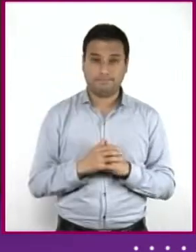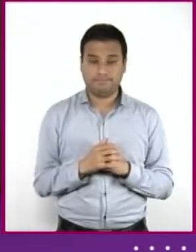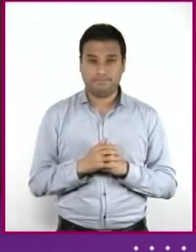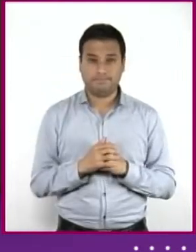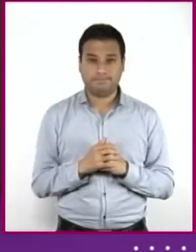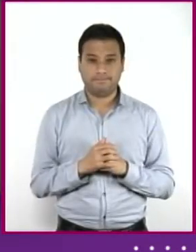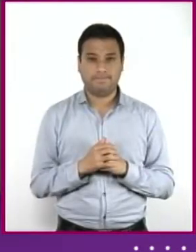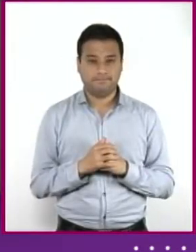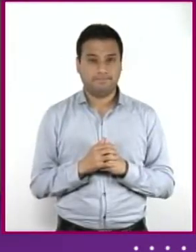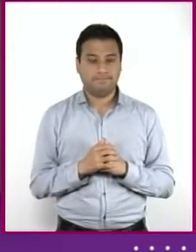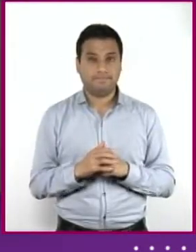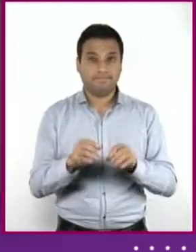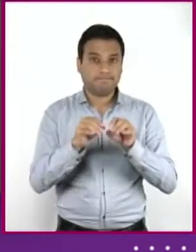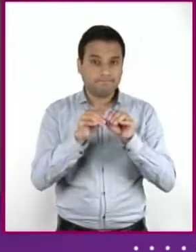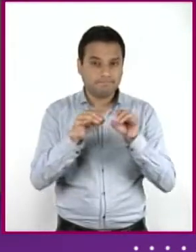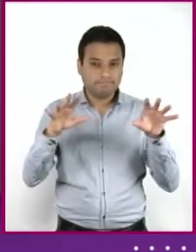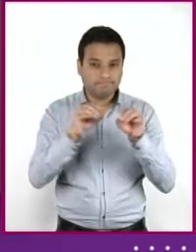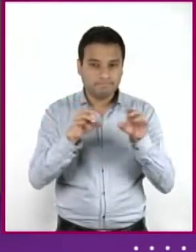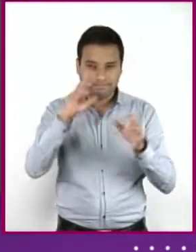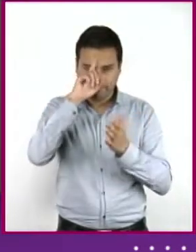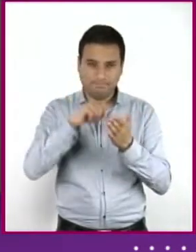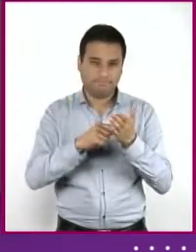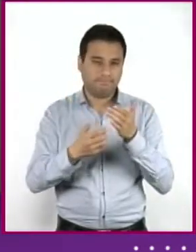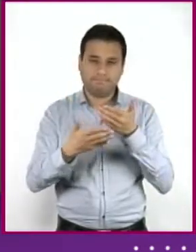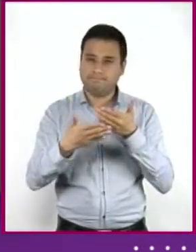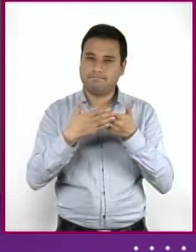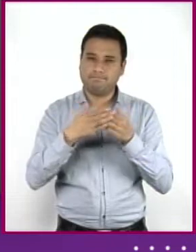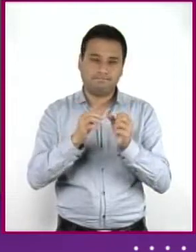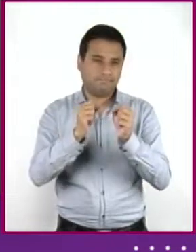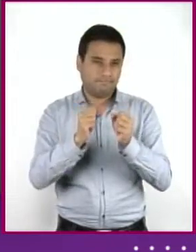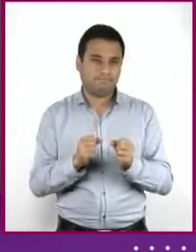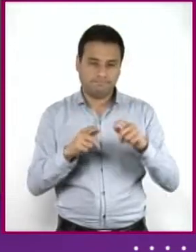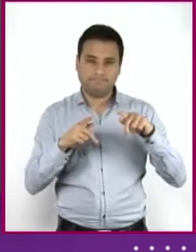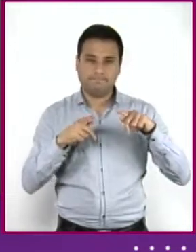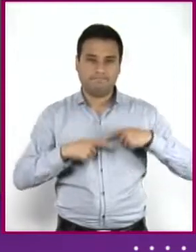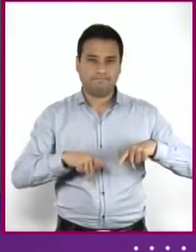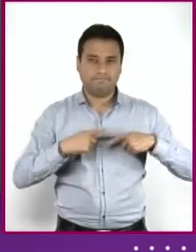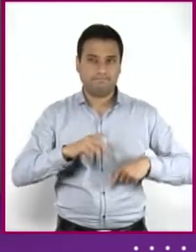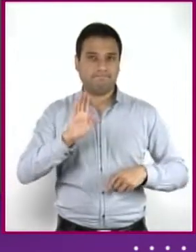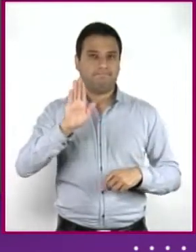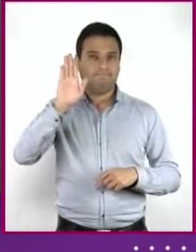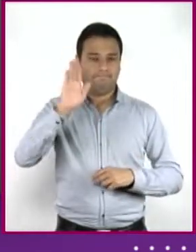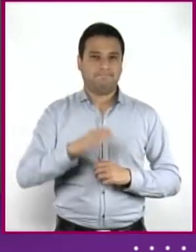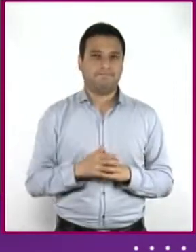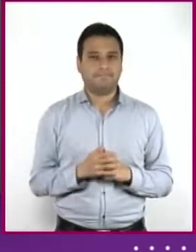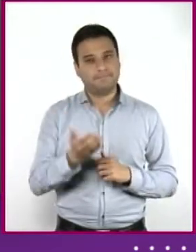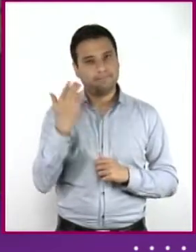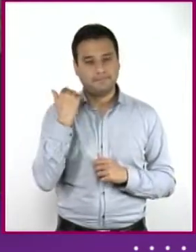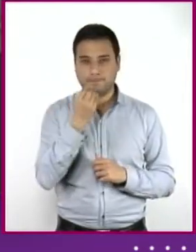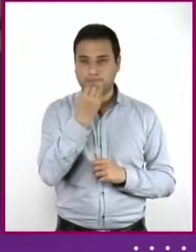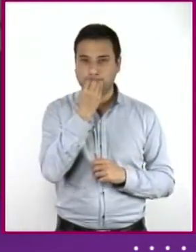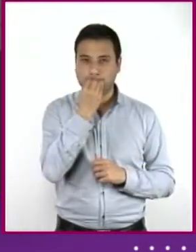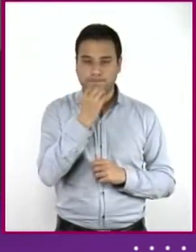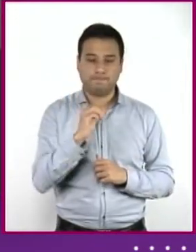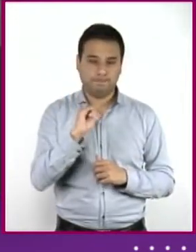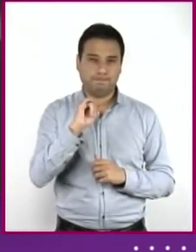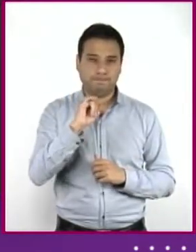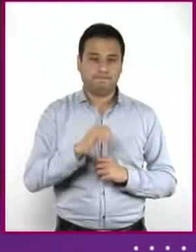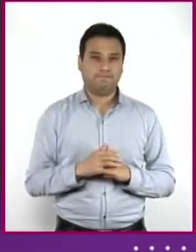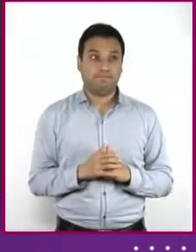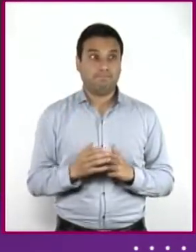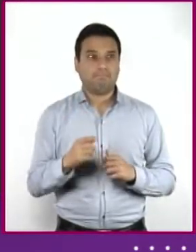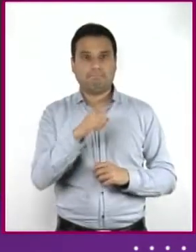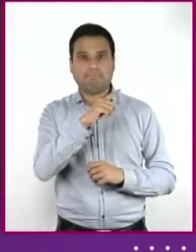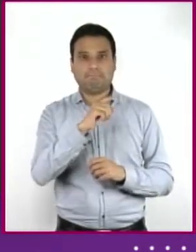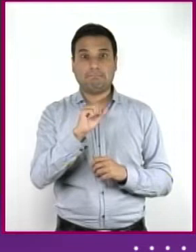this advertising, you should find an assistant right away. Now, let's see it. Yes. Antonio is